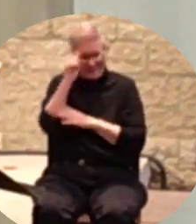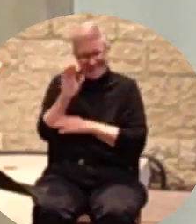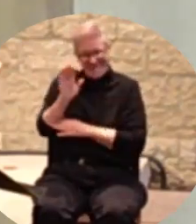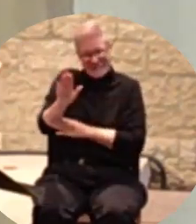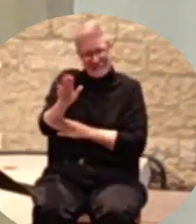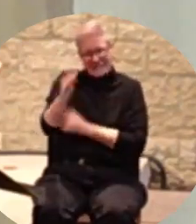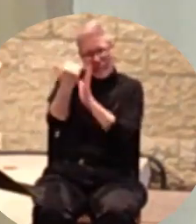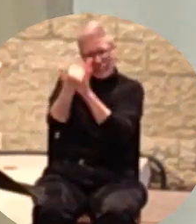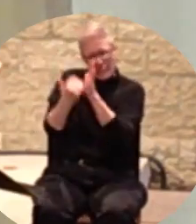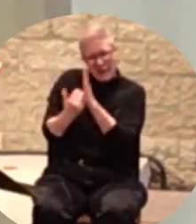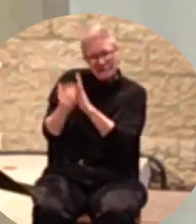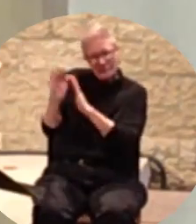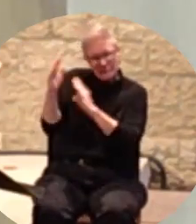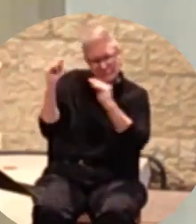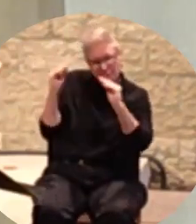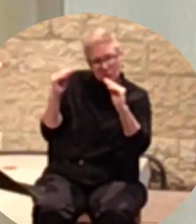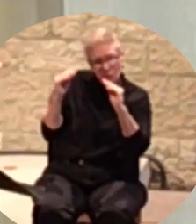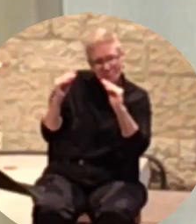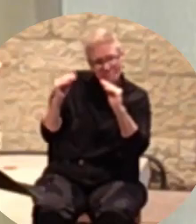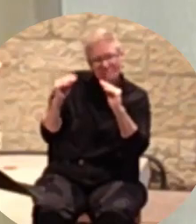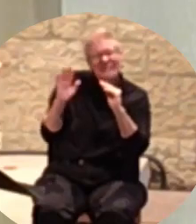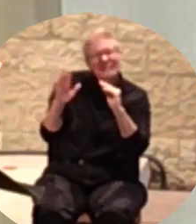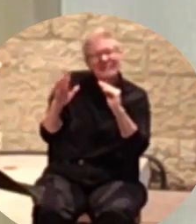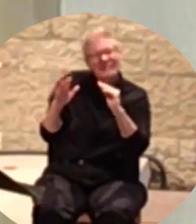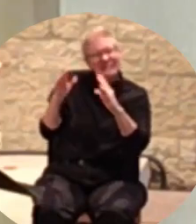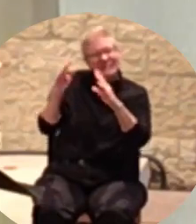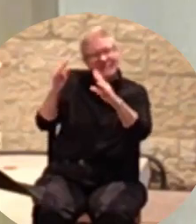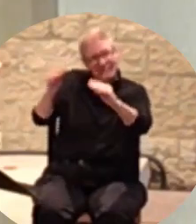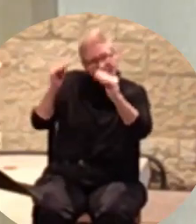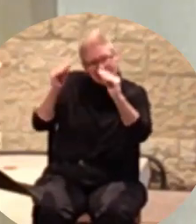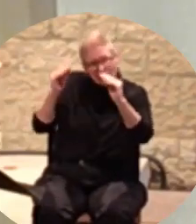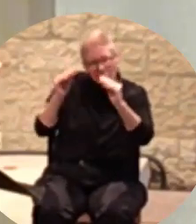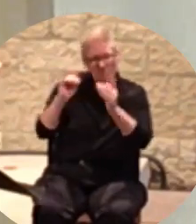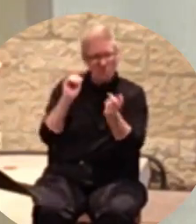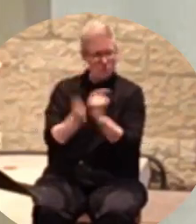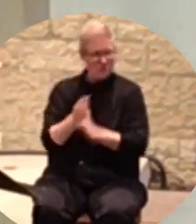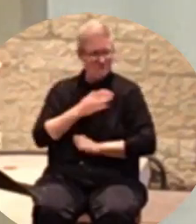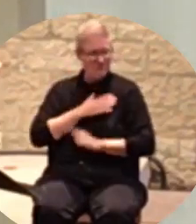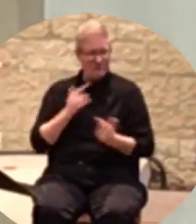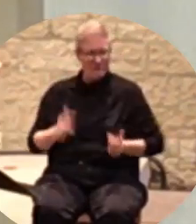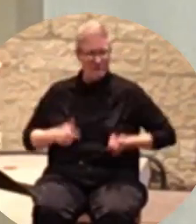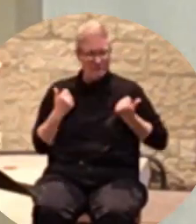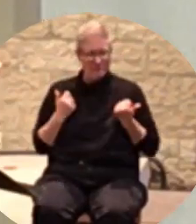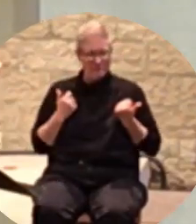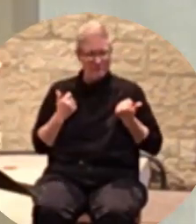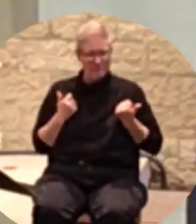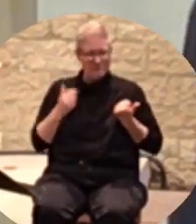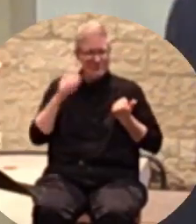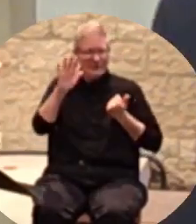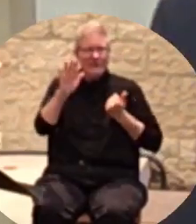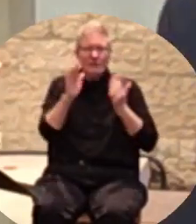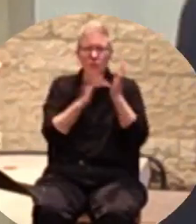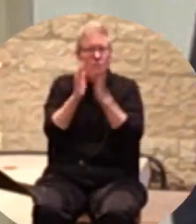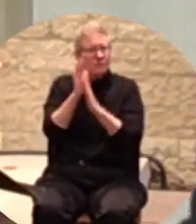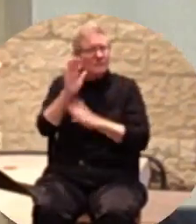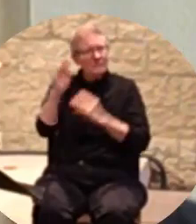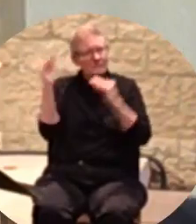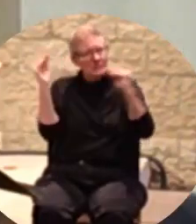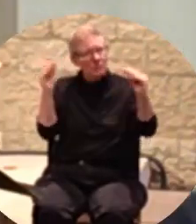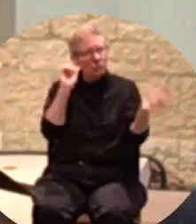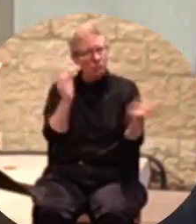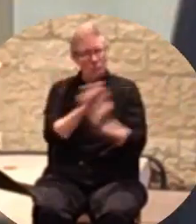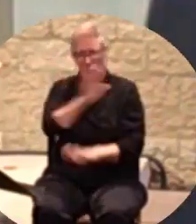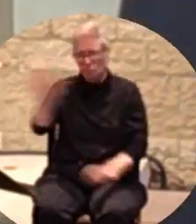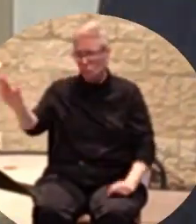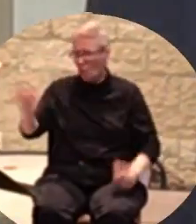his teachings has changed my life. It has changed your life. But needless to say, I'm not here to tell